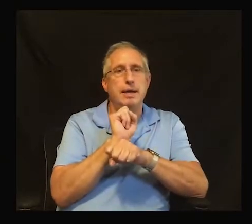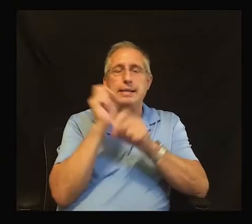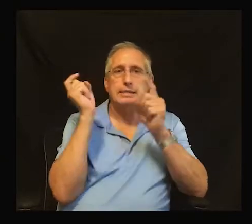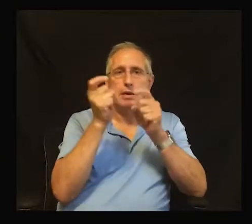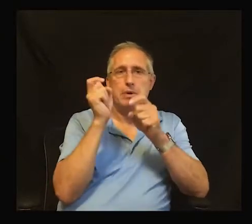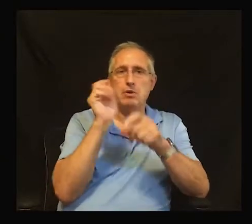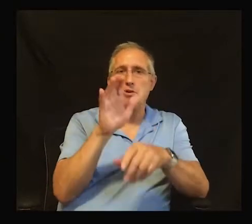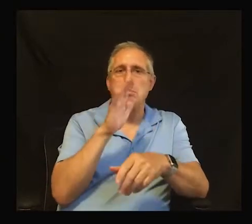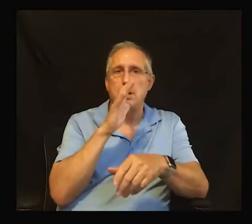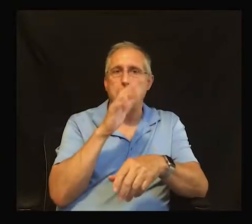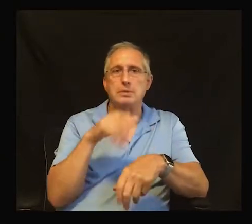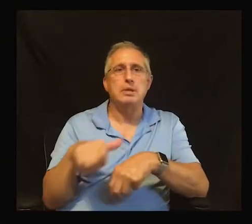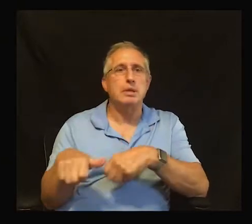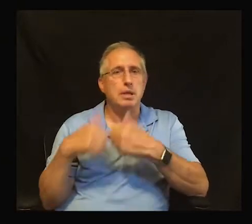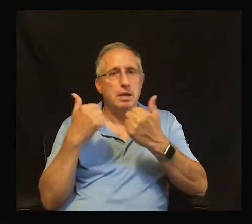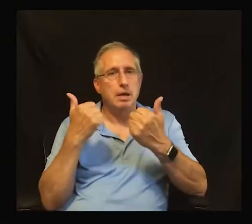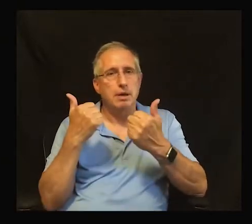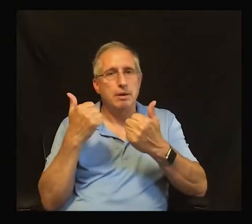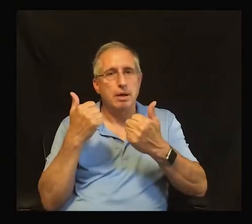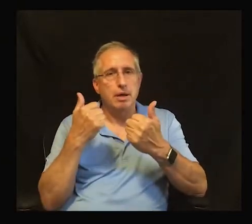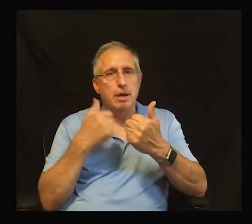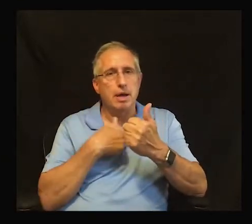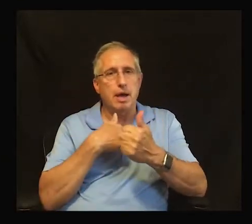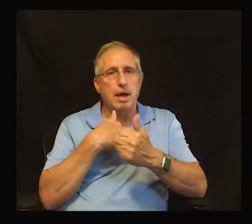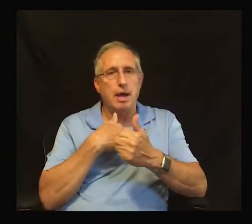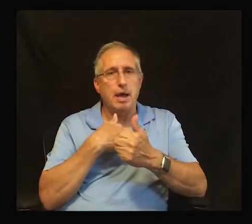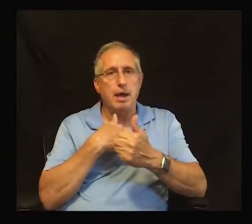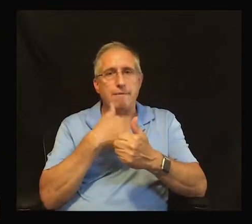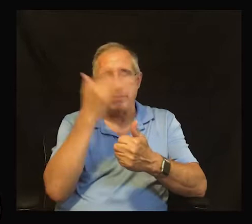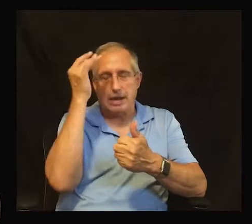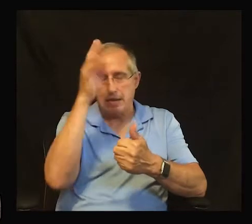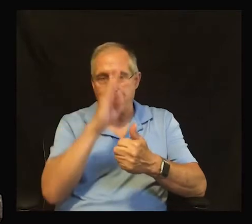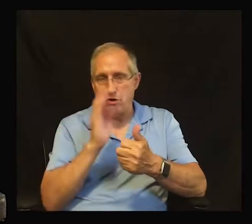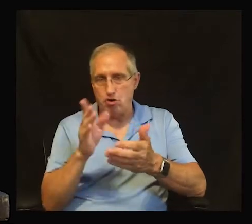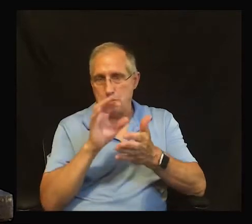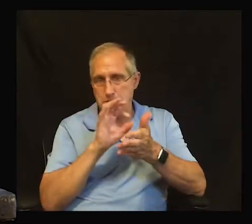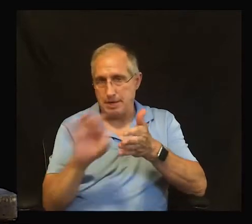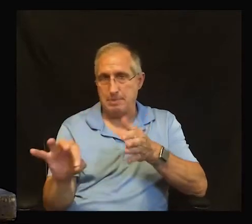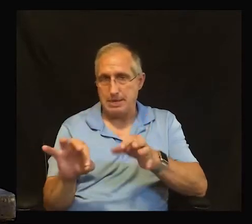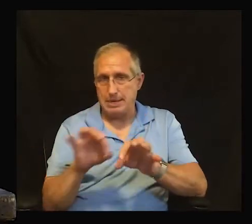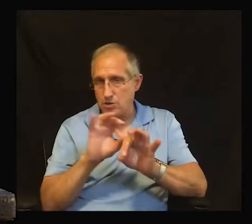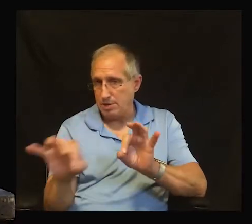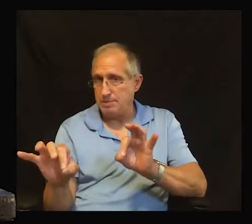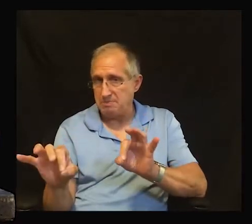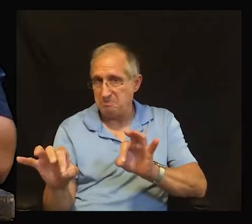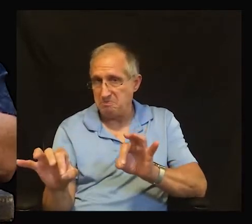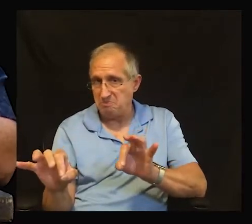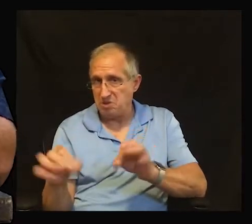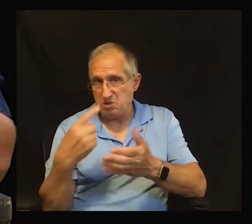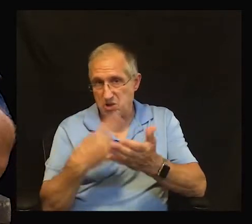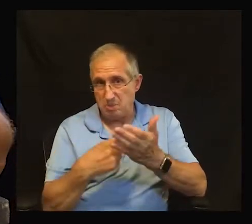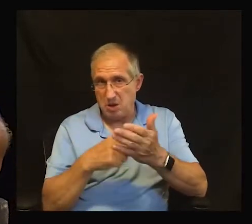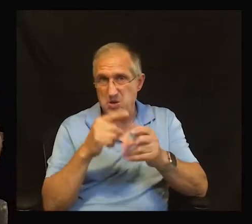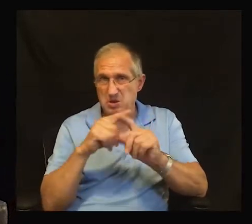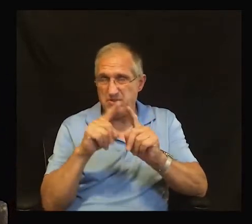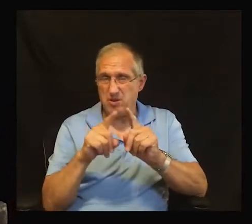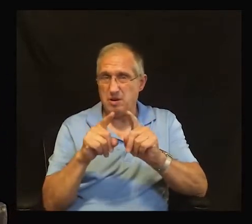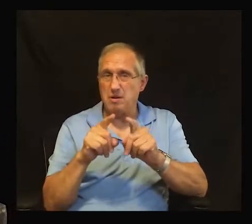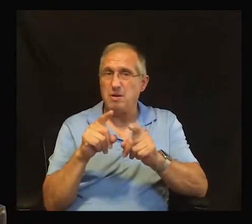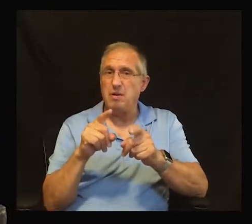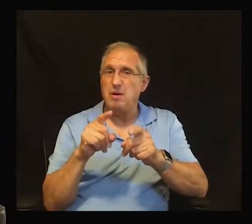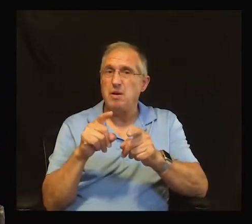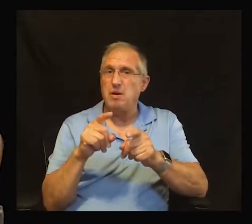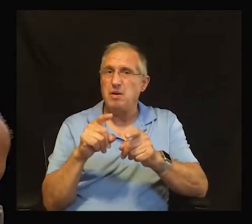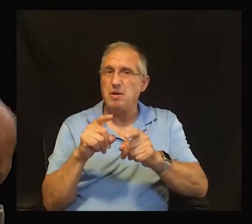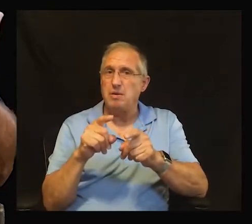celebrating her mom's life. And I will never forget this statement that she made. She was talking about different quotes that her mom